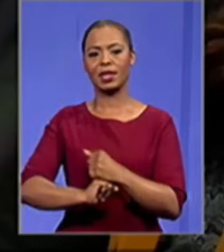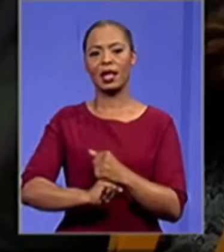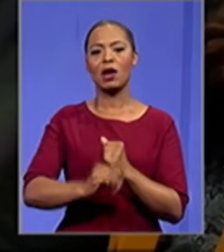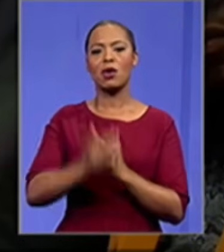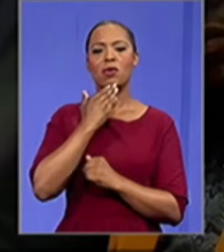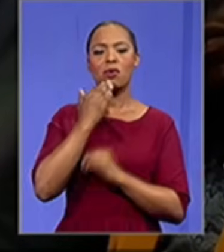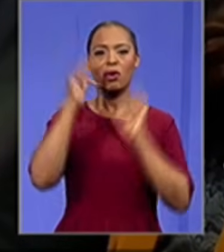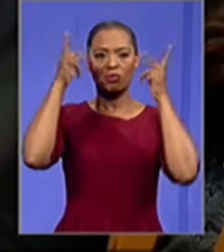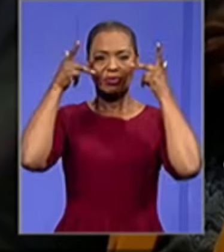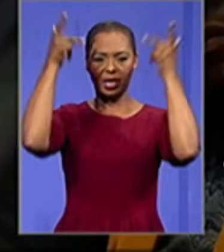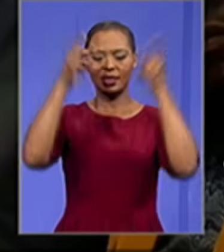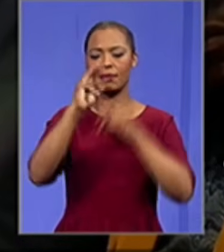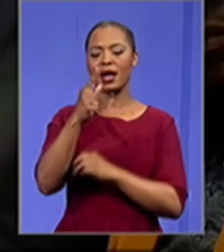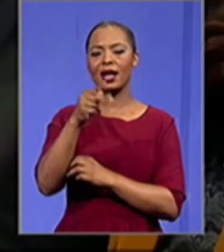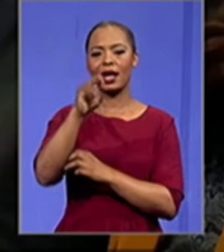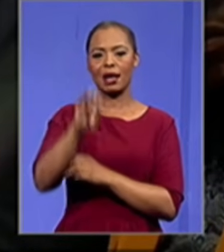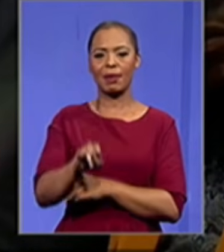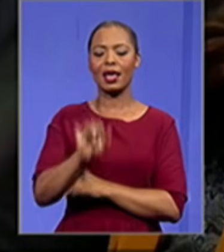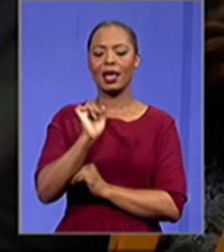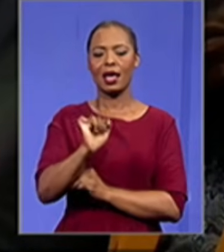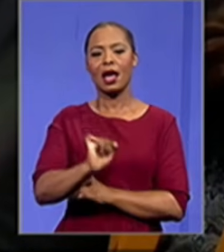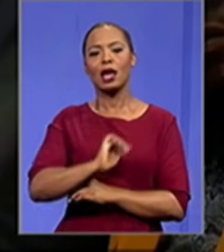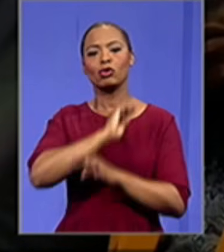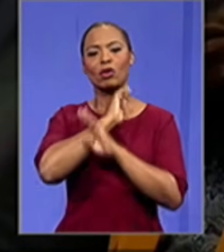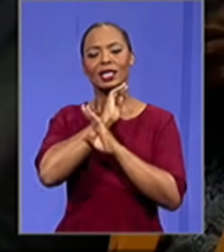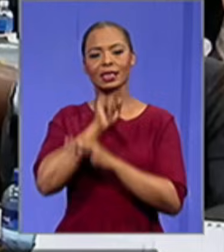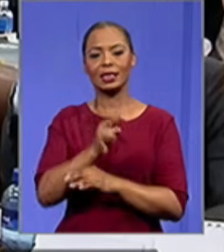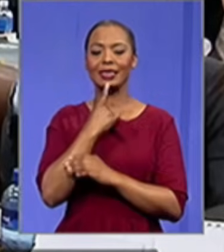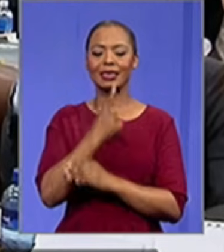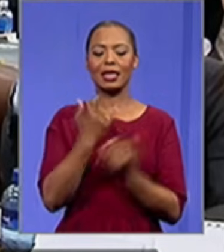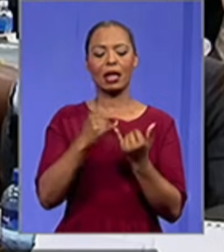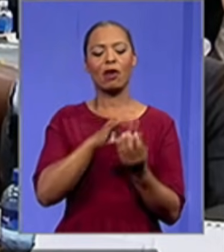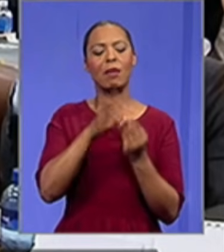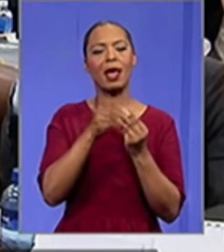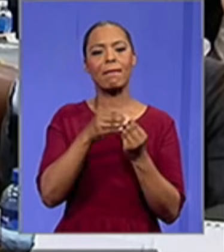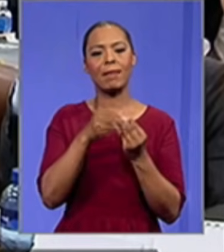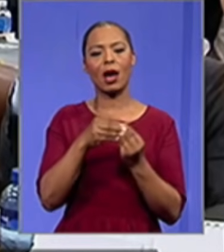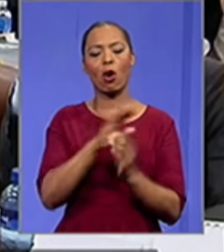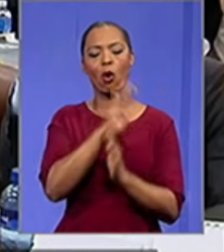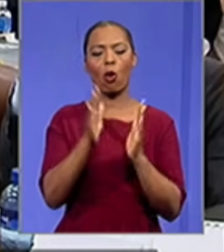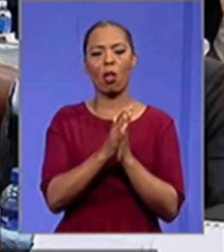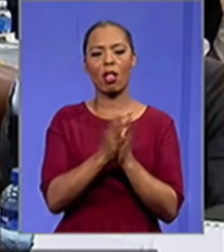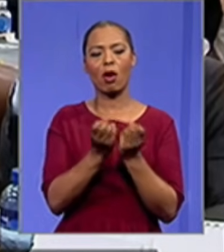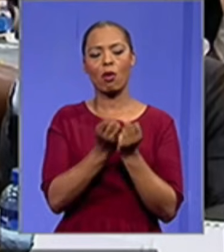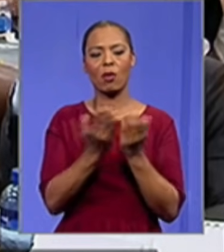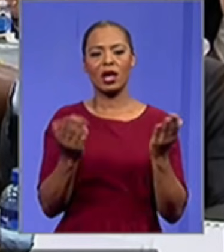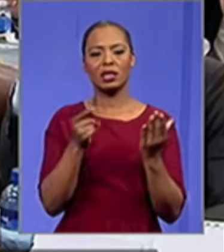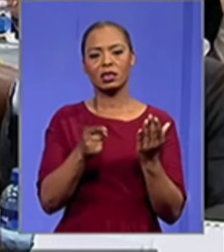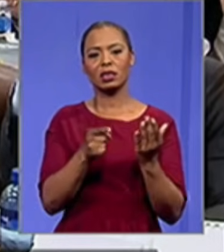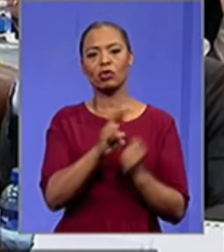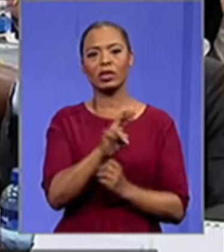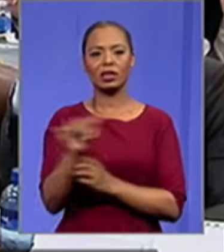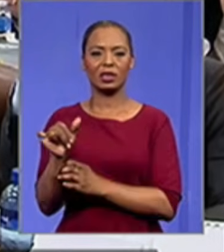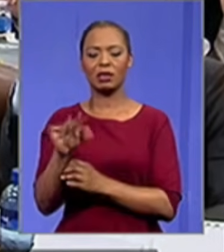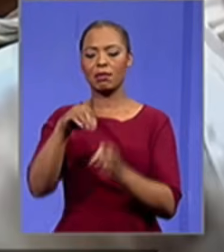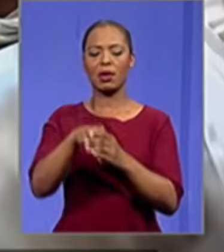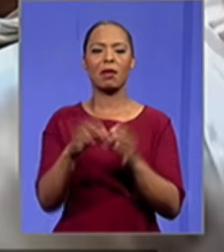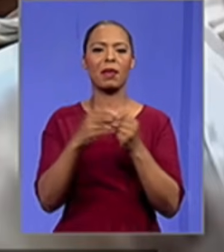Zwelithini yo ngangileng ka gore maloko a botlhokwa a lelapa a le 26 a ne a sa akarediwa kwa